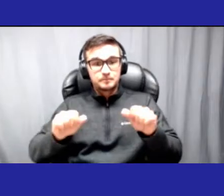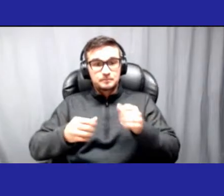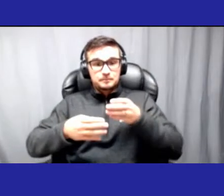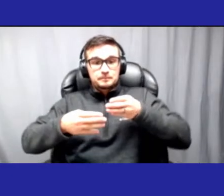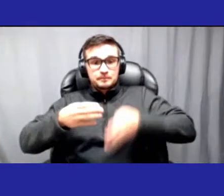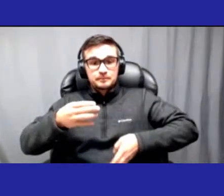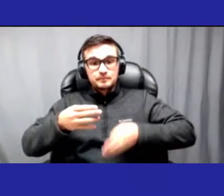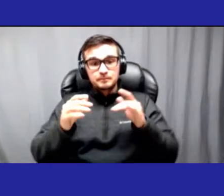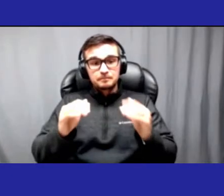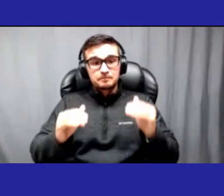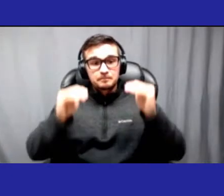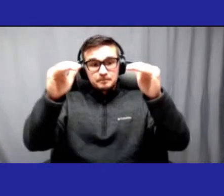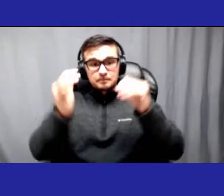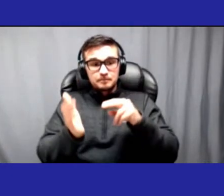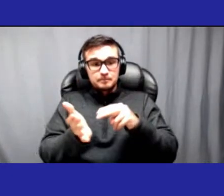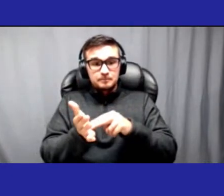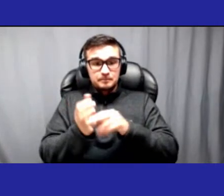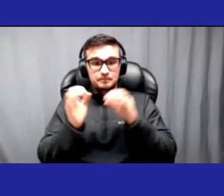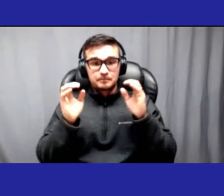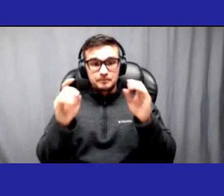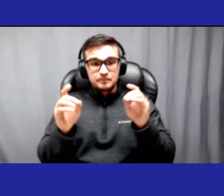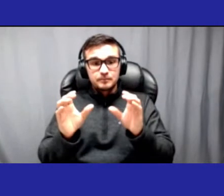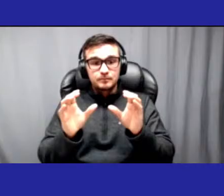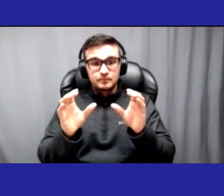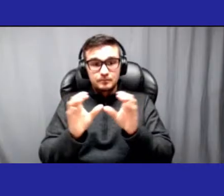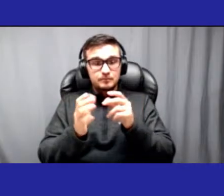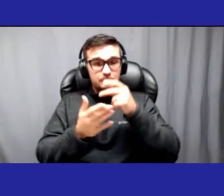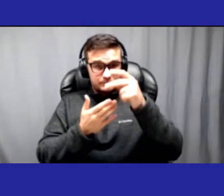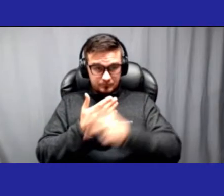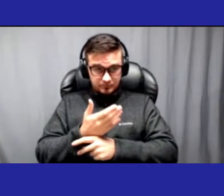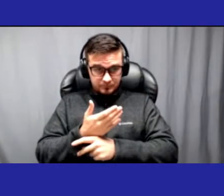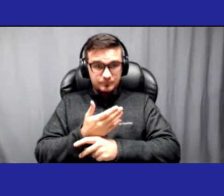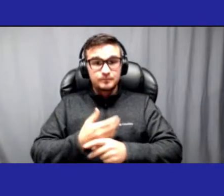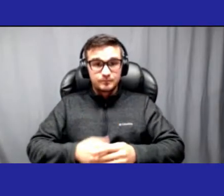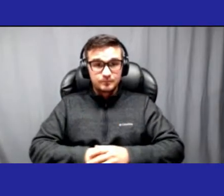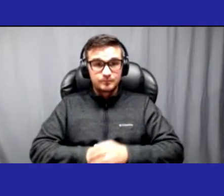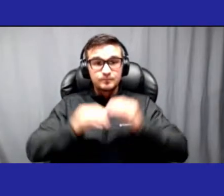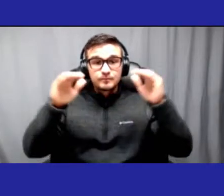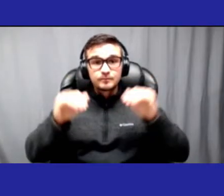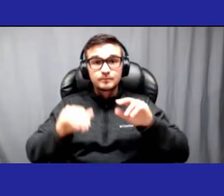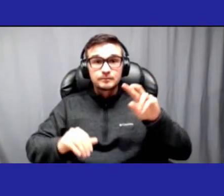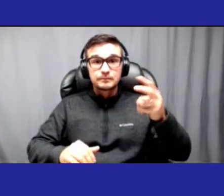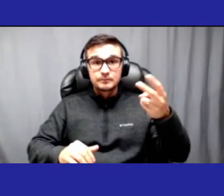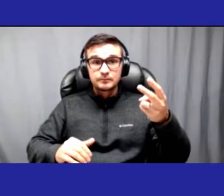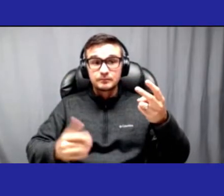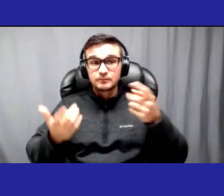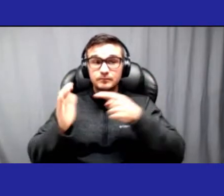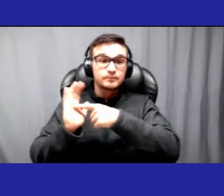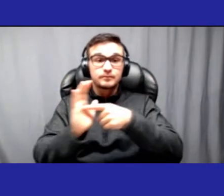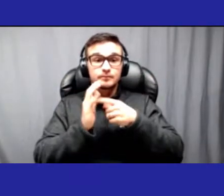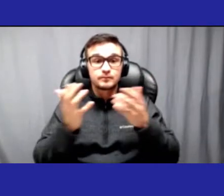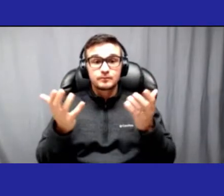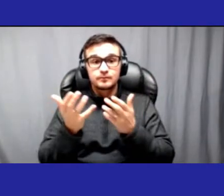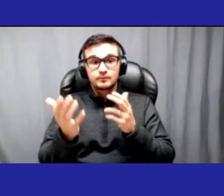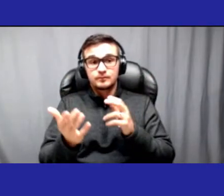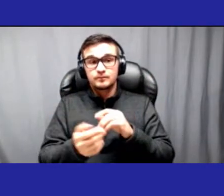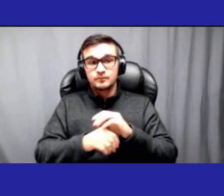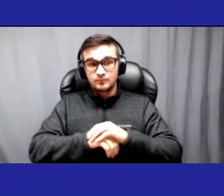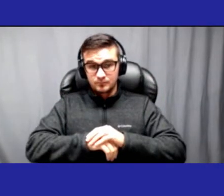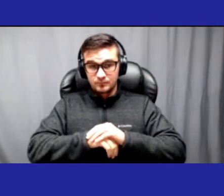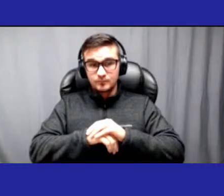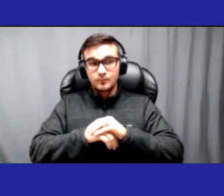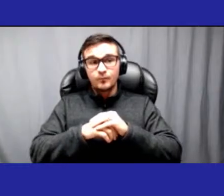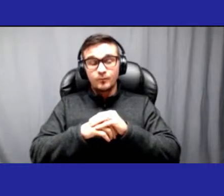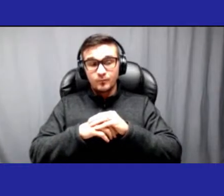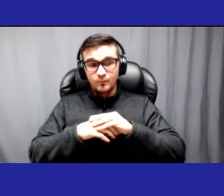Program. Thank you. Next highlight. So the second highlight is our Nursing Clinical Ladder Program. We held a celebration on September